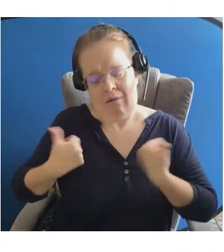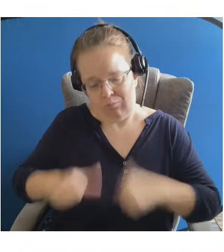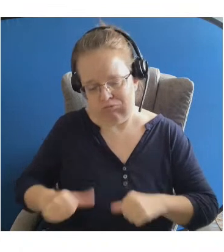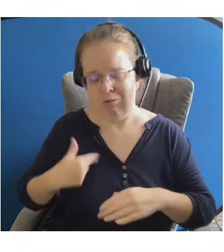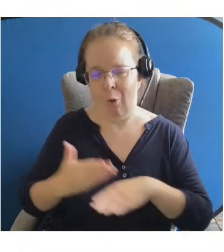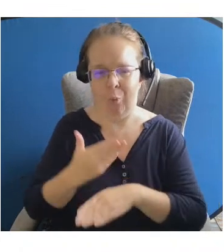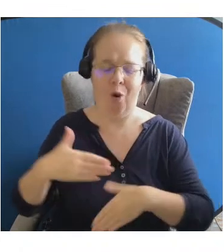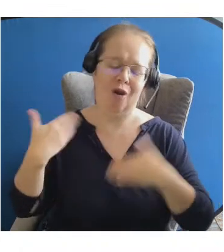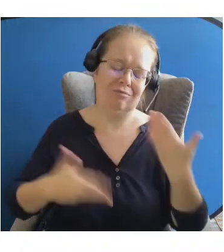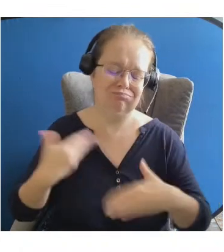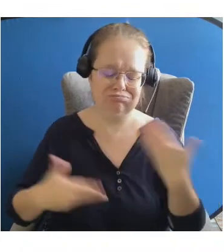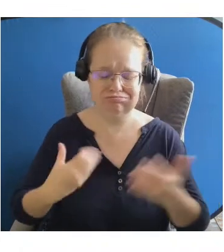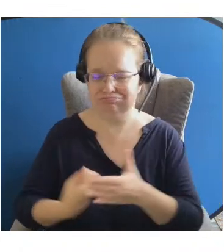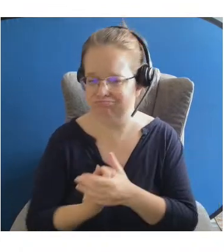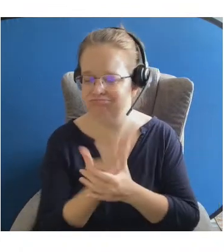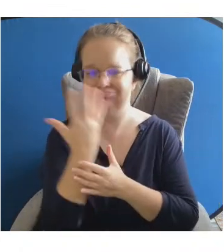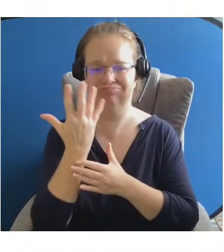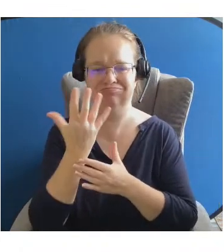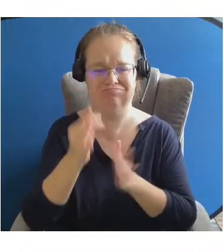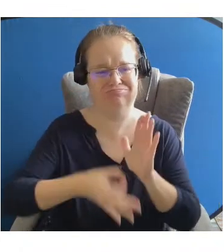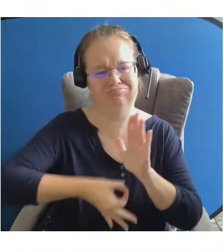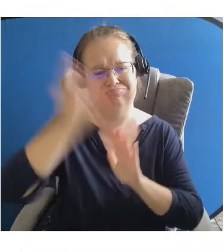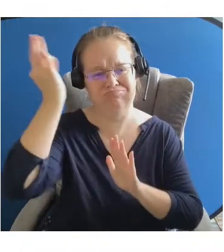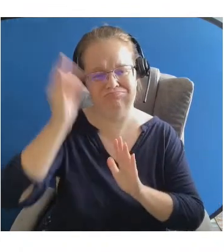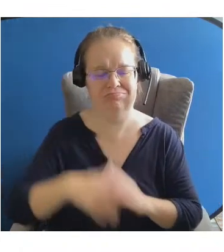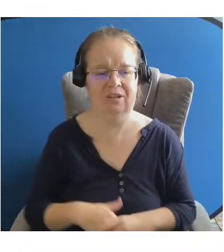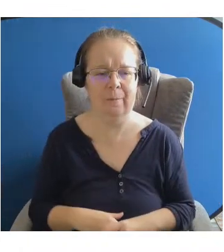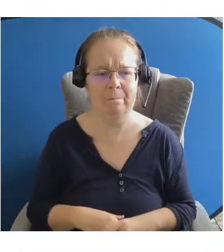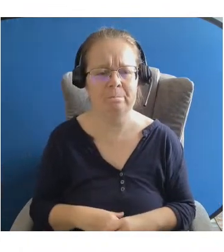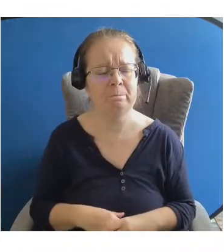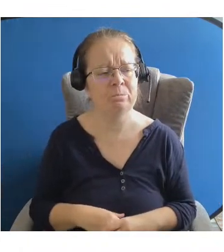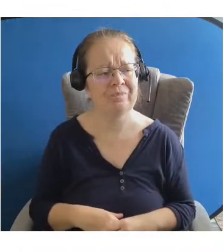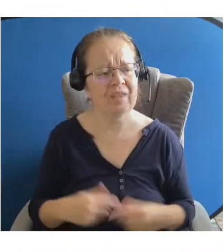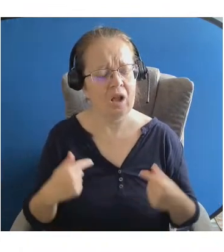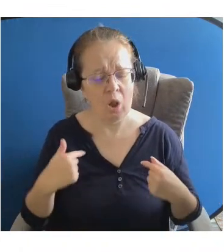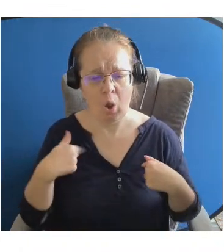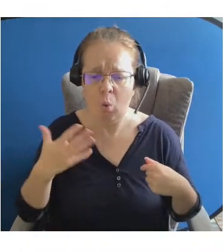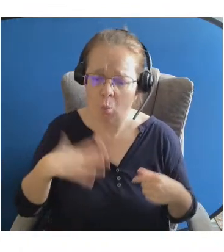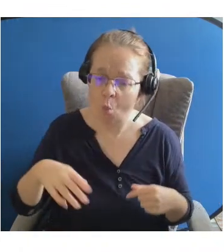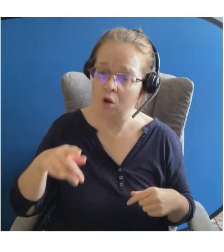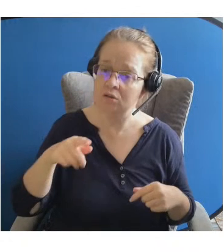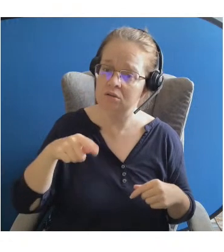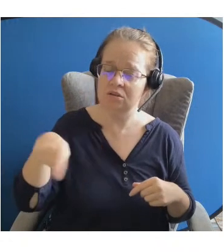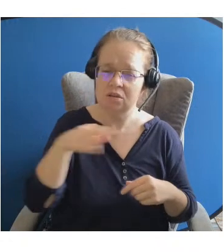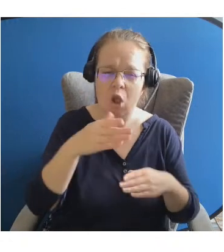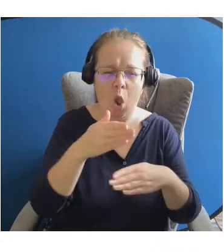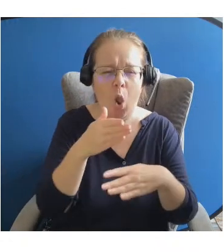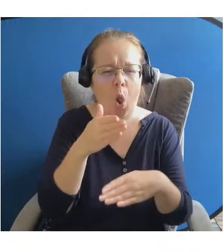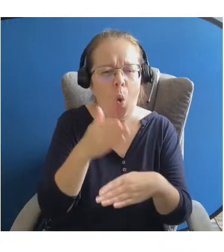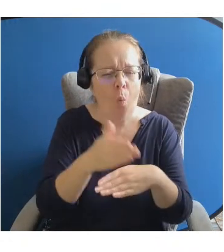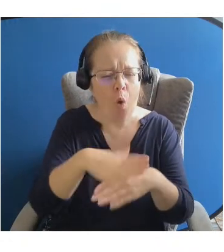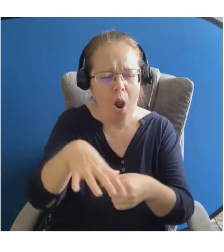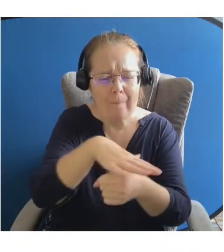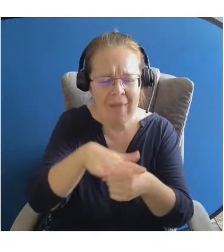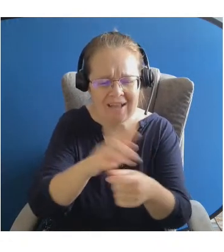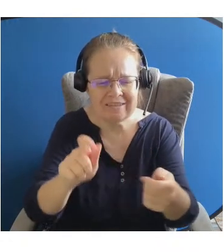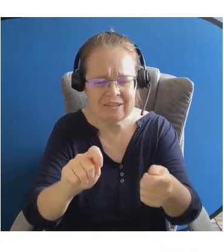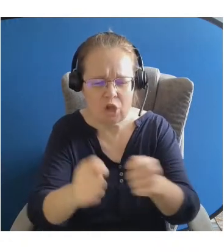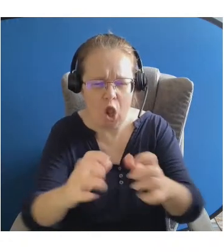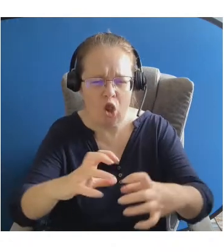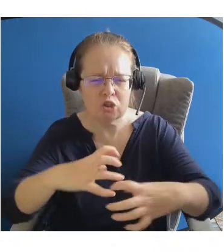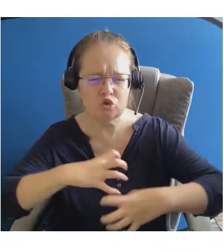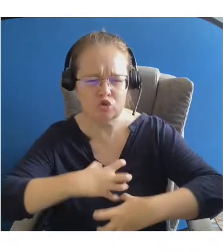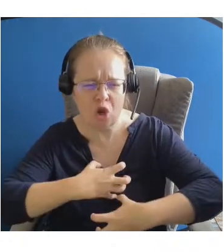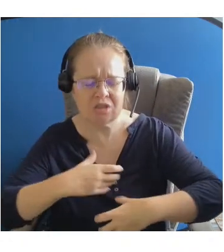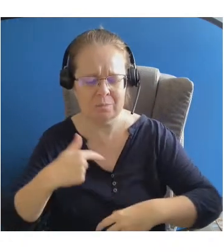and prosper. We want to basically increase awareness of things like workplace adjustments, and we want to